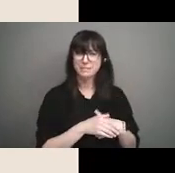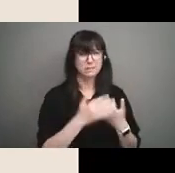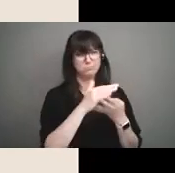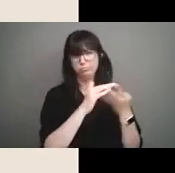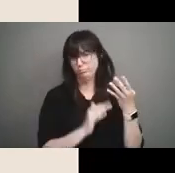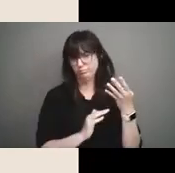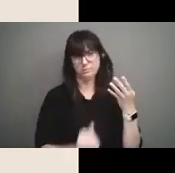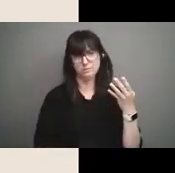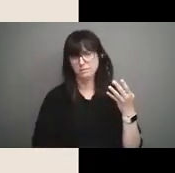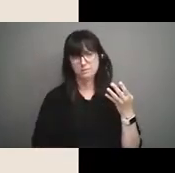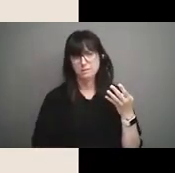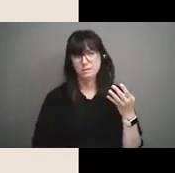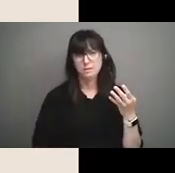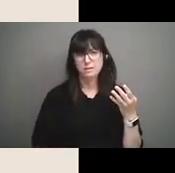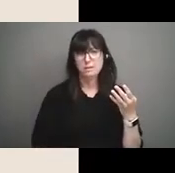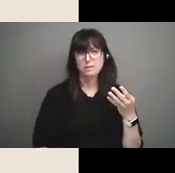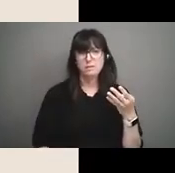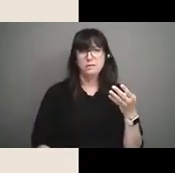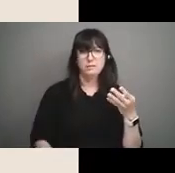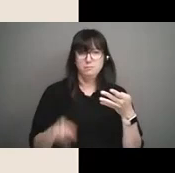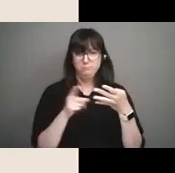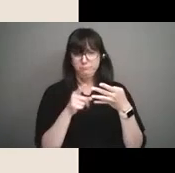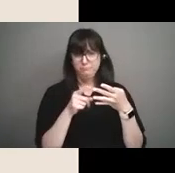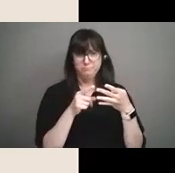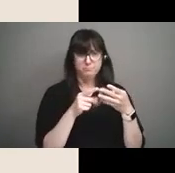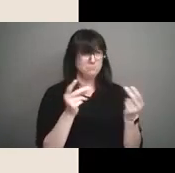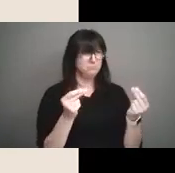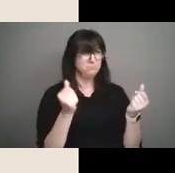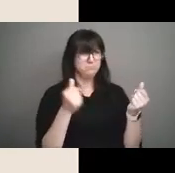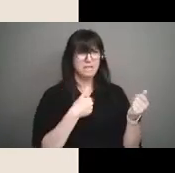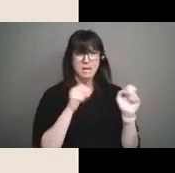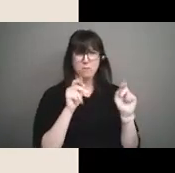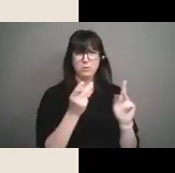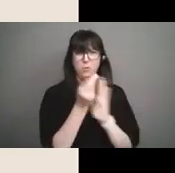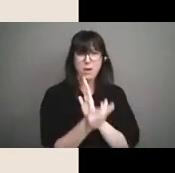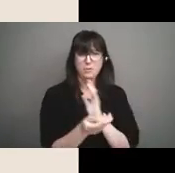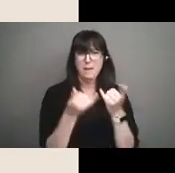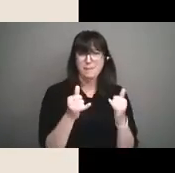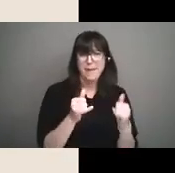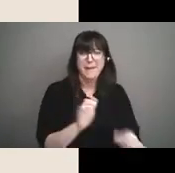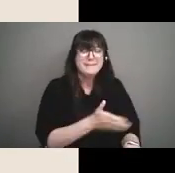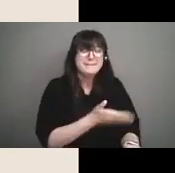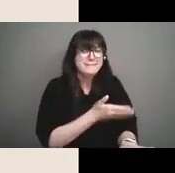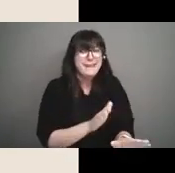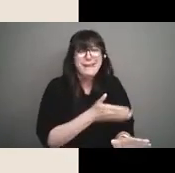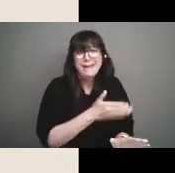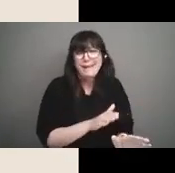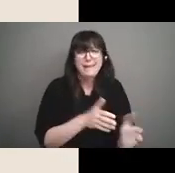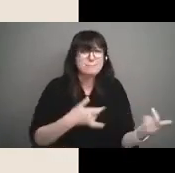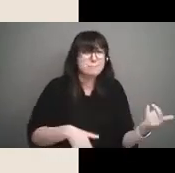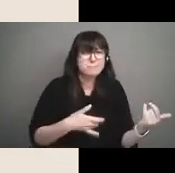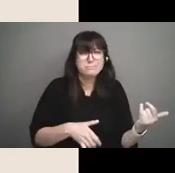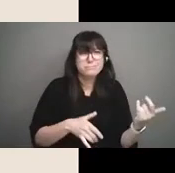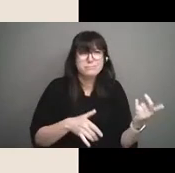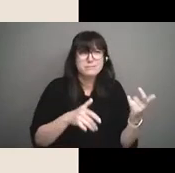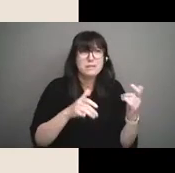there's another one from a participant right below that. All of a sudden, I had a chance to play and sing a song and shared that song with people on the phone,